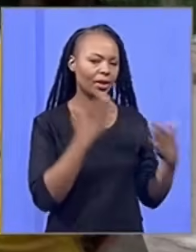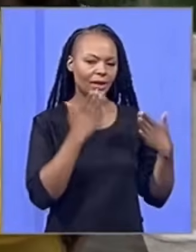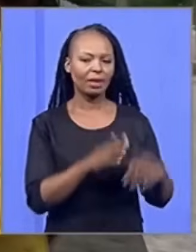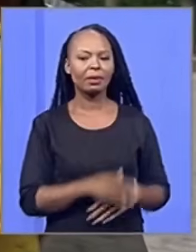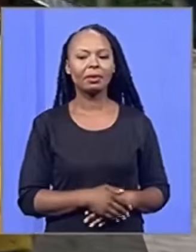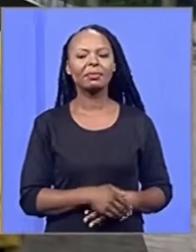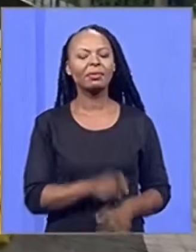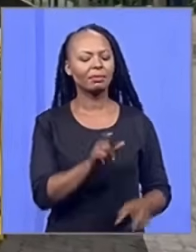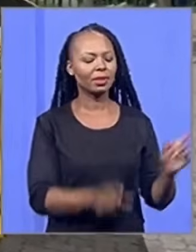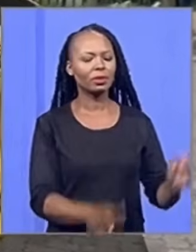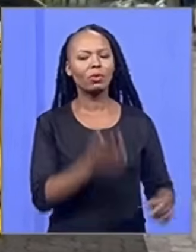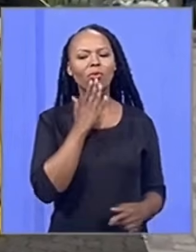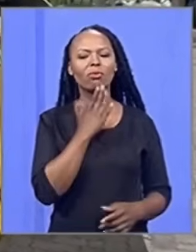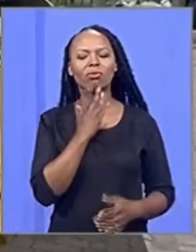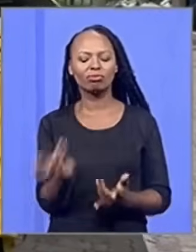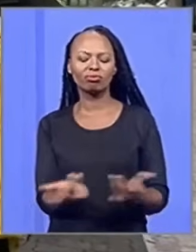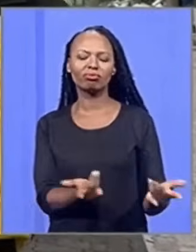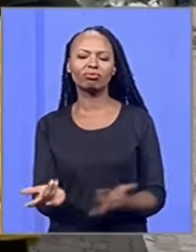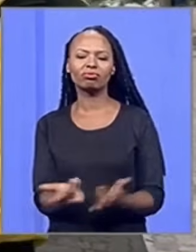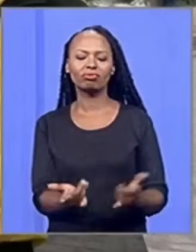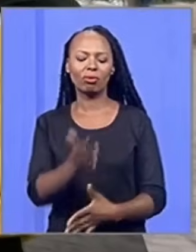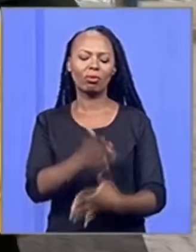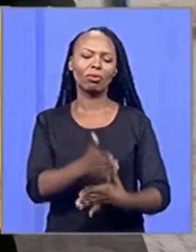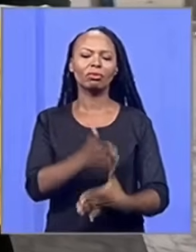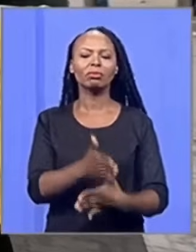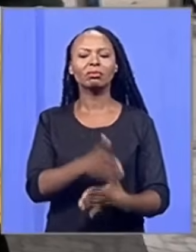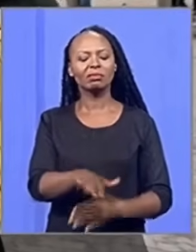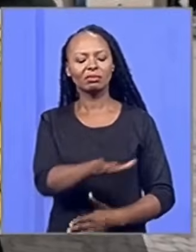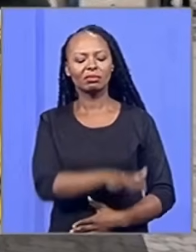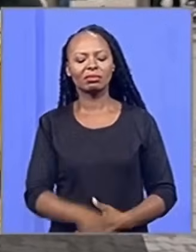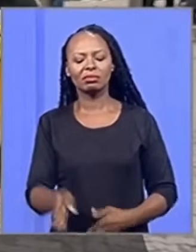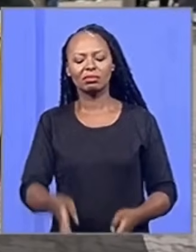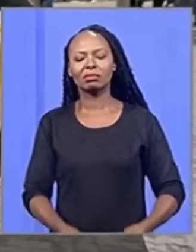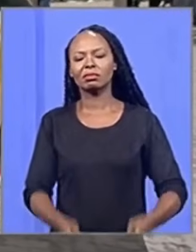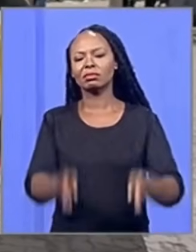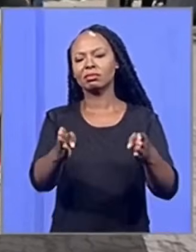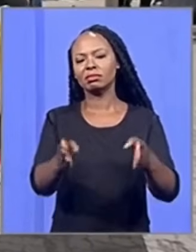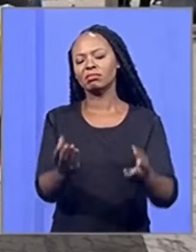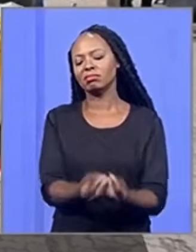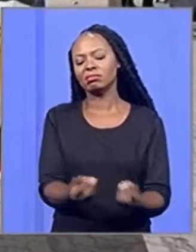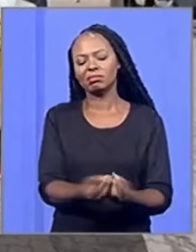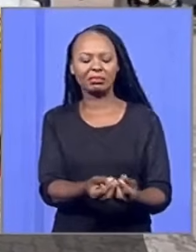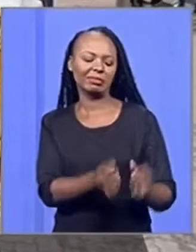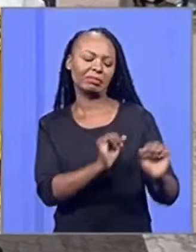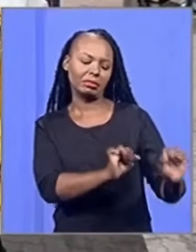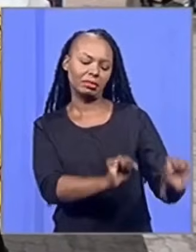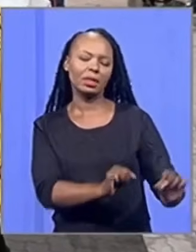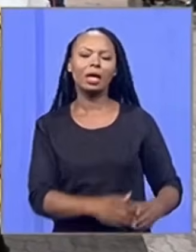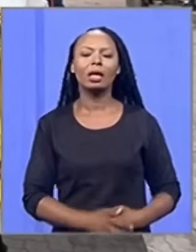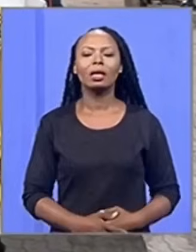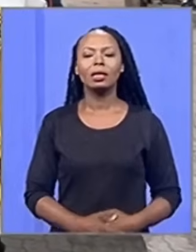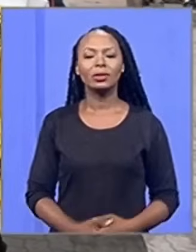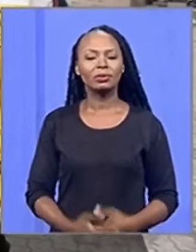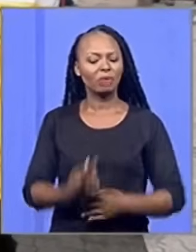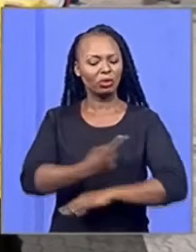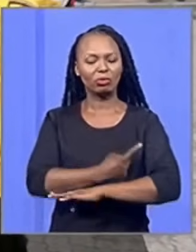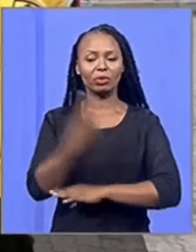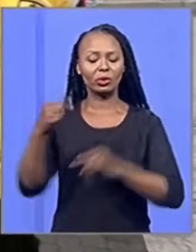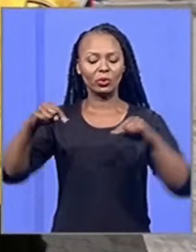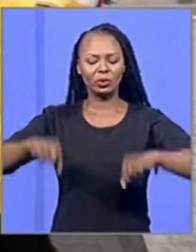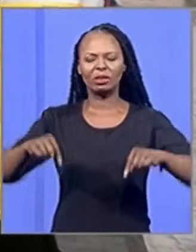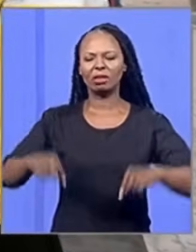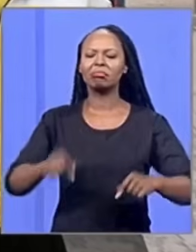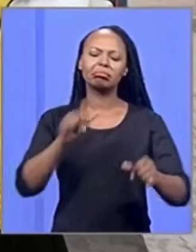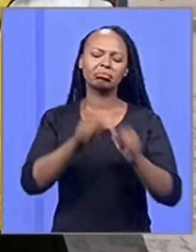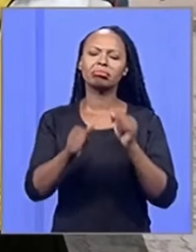ba badiri ba eleng gore ba dira jaaka batho ba go rekisa dilwana mo molelwaneng mme gompieno go didimetse mo